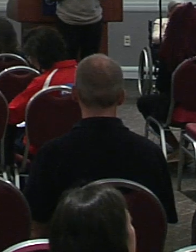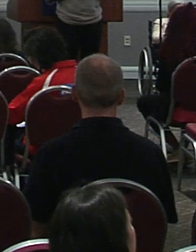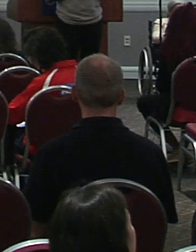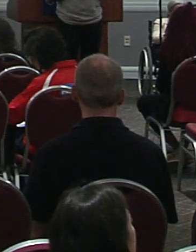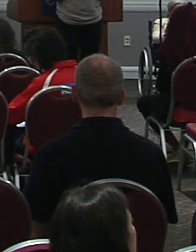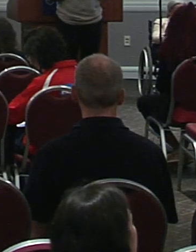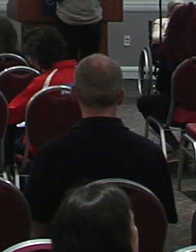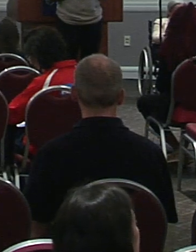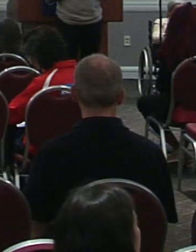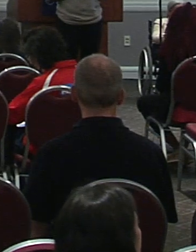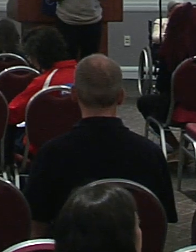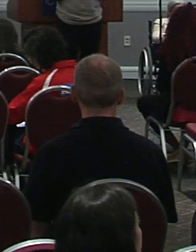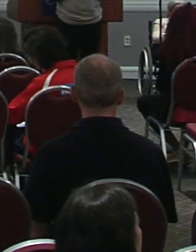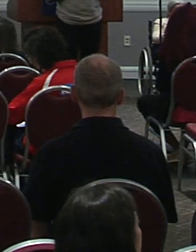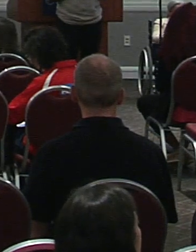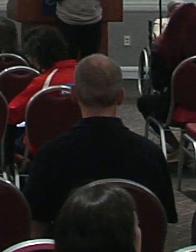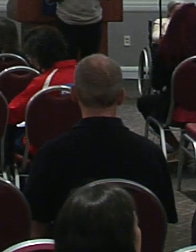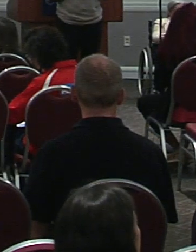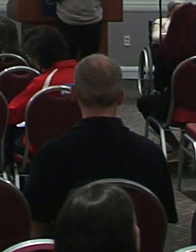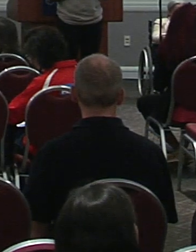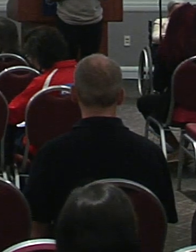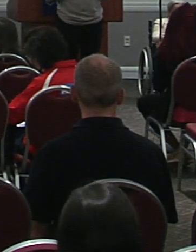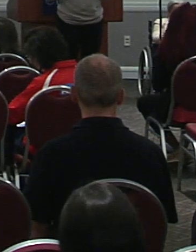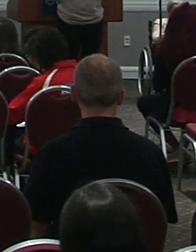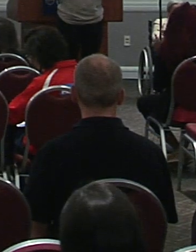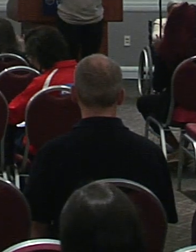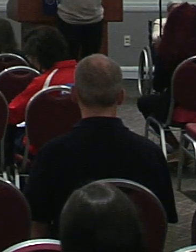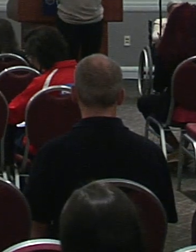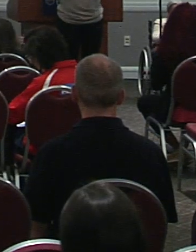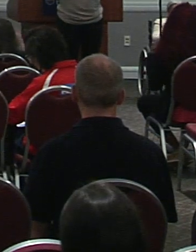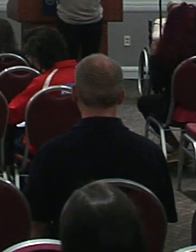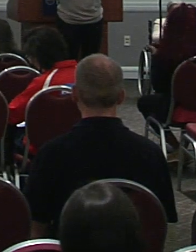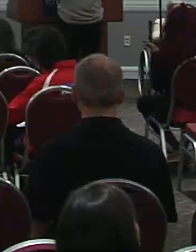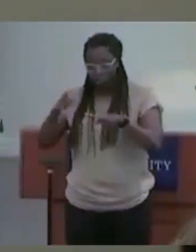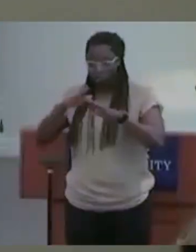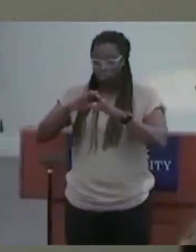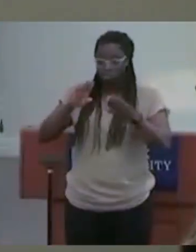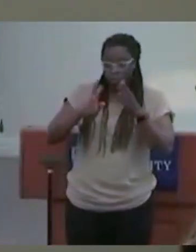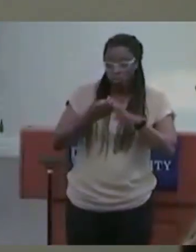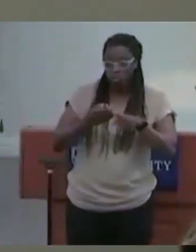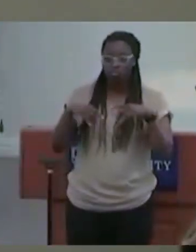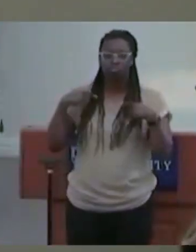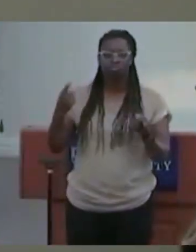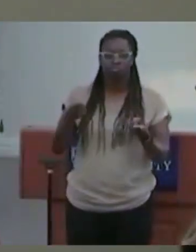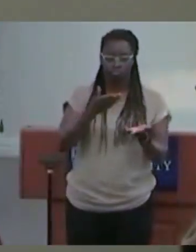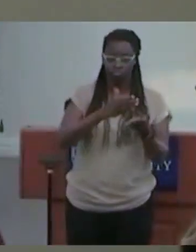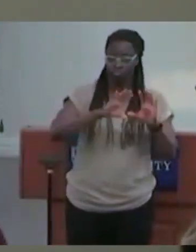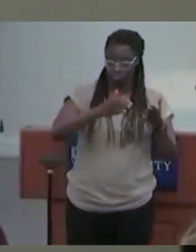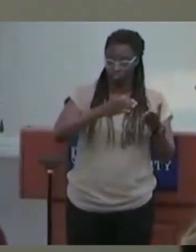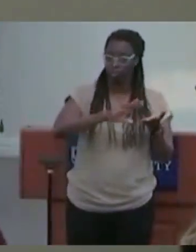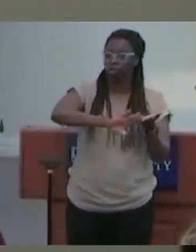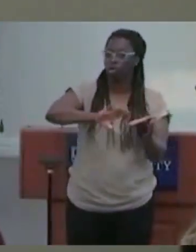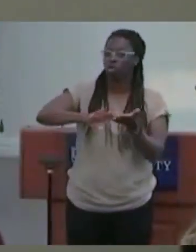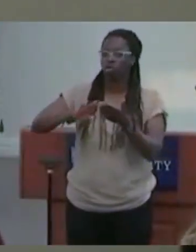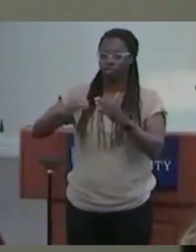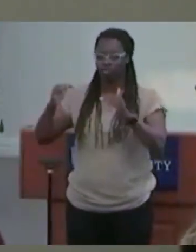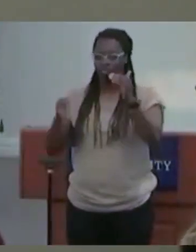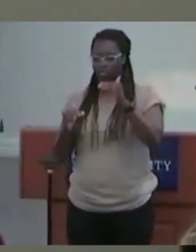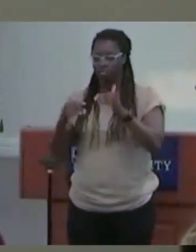for communities that have been historically excluded. And so that's sort of the framing that we want